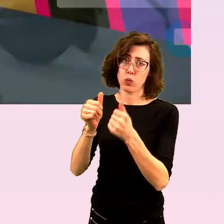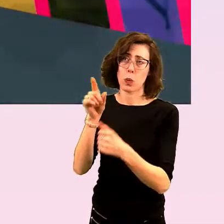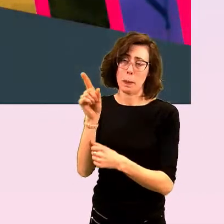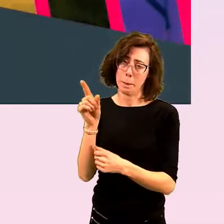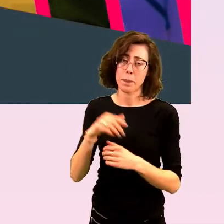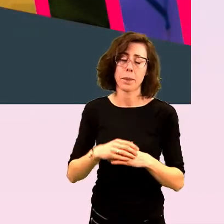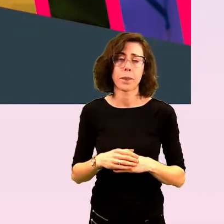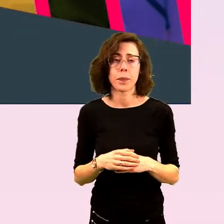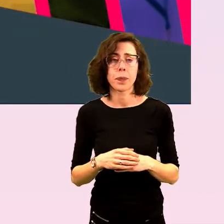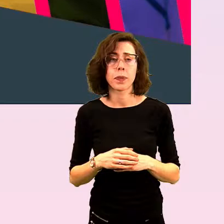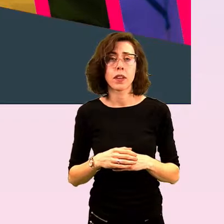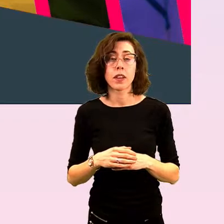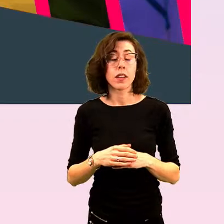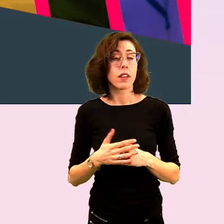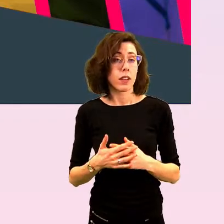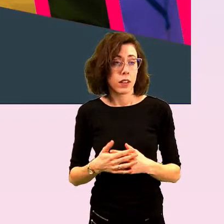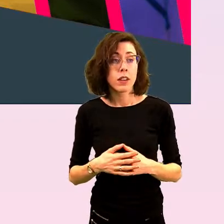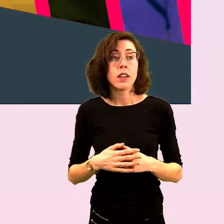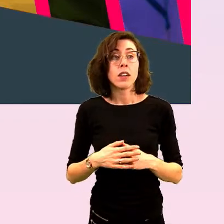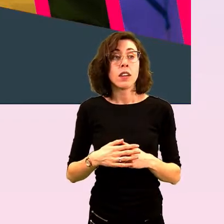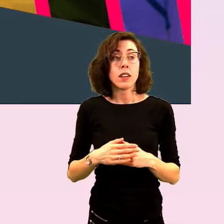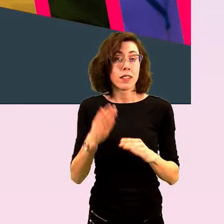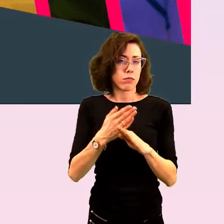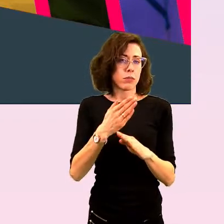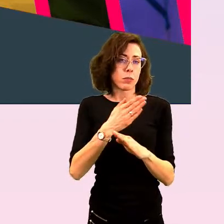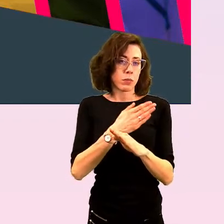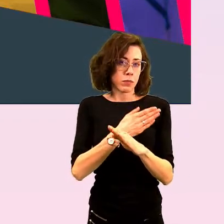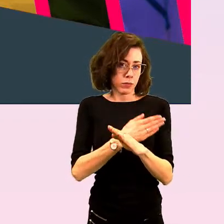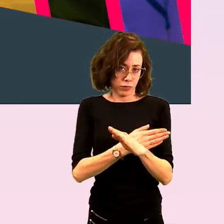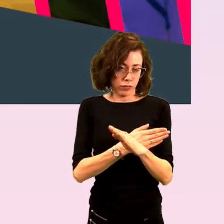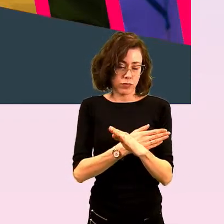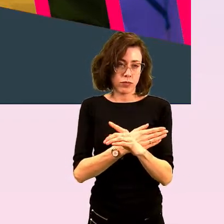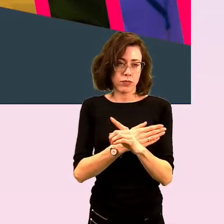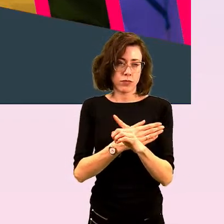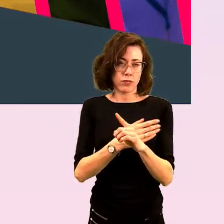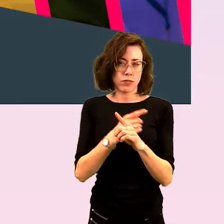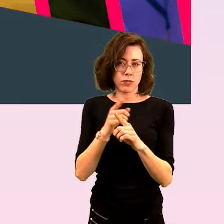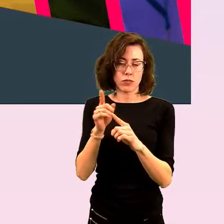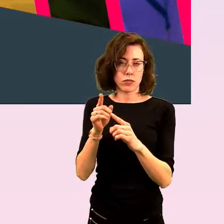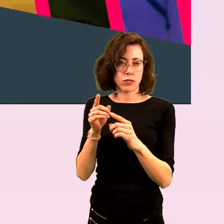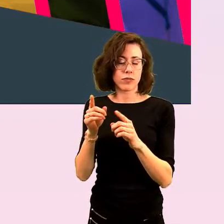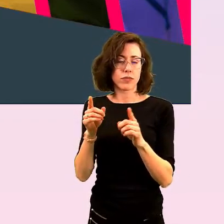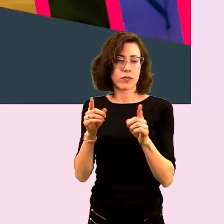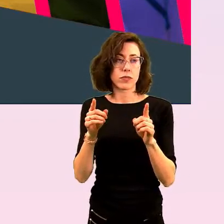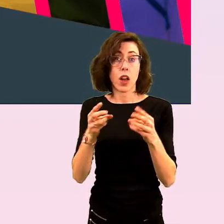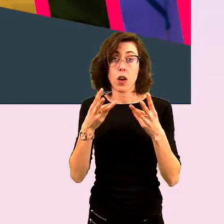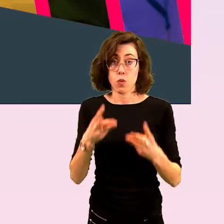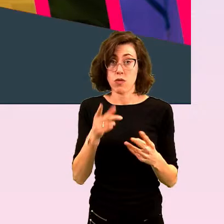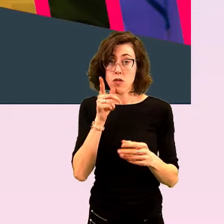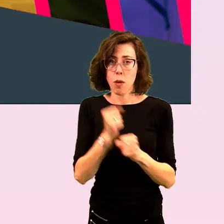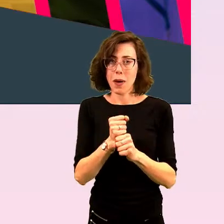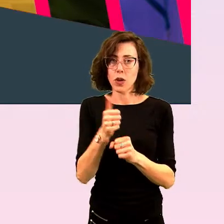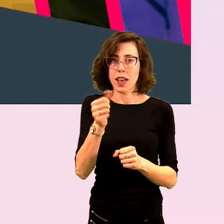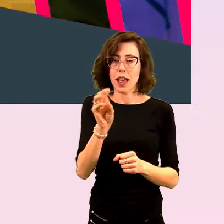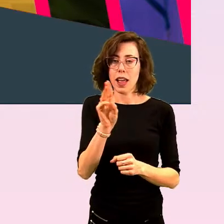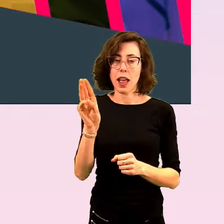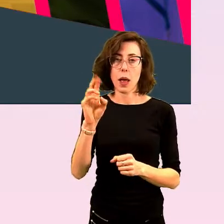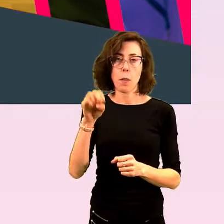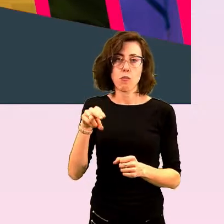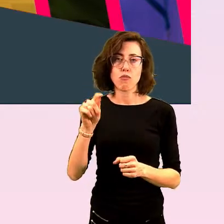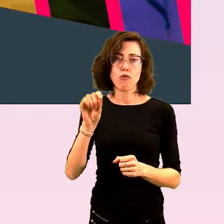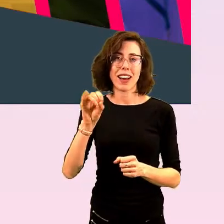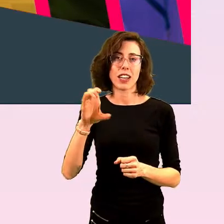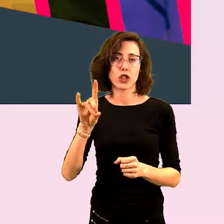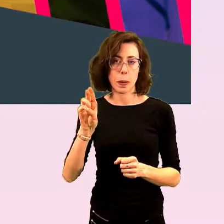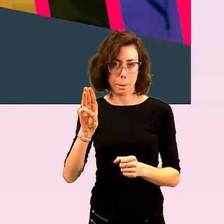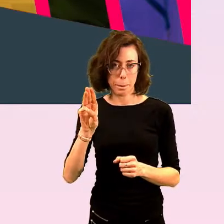moment. But just before, I just wanted to mention Apprenticeship as well. Again, we have a national